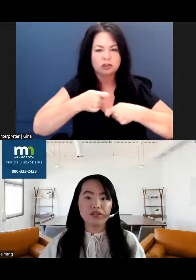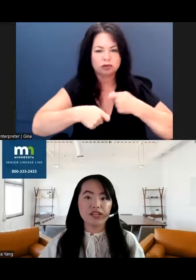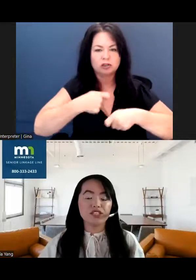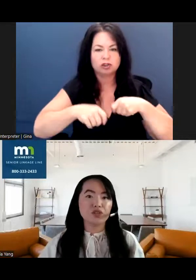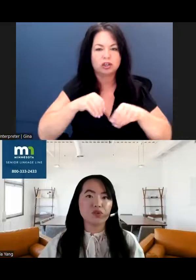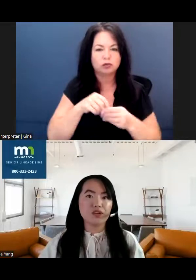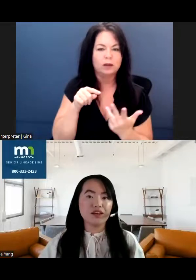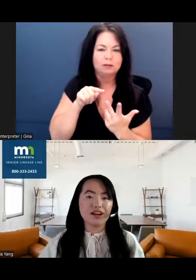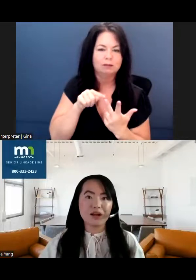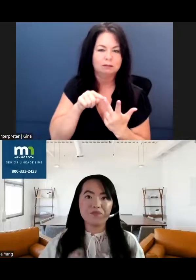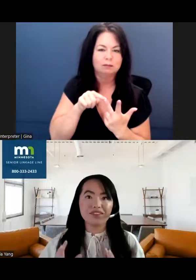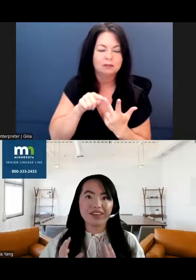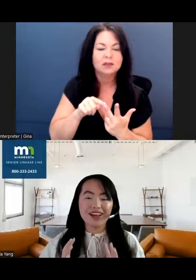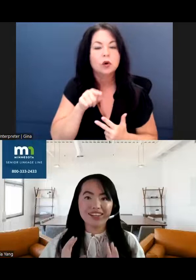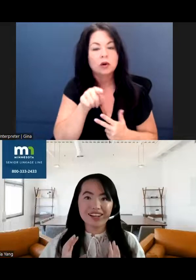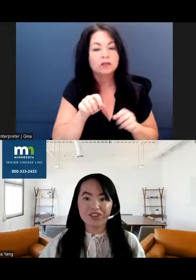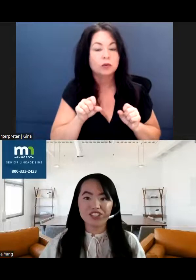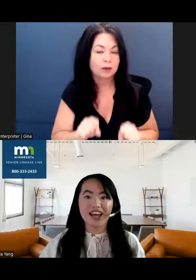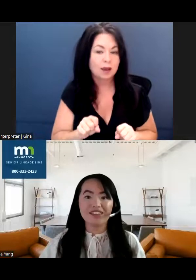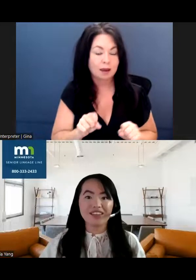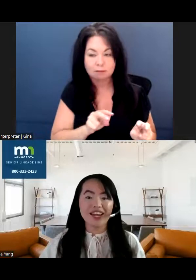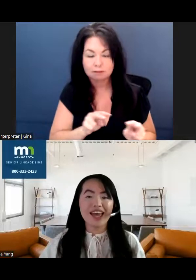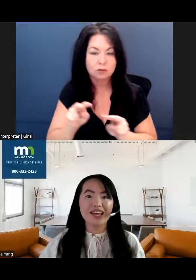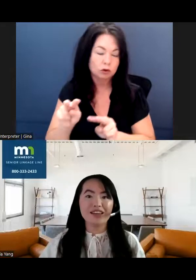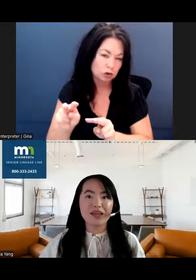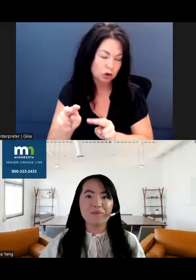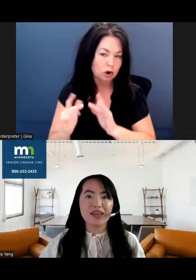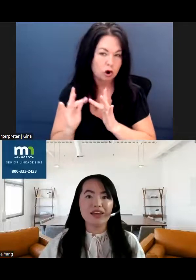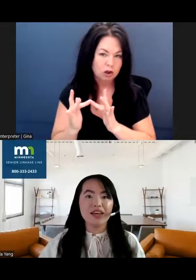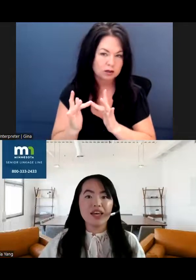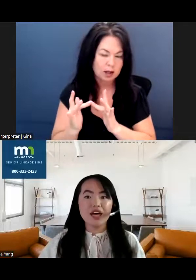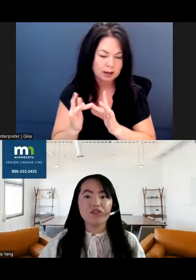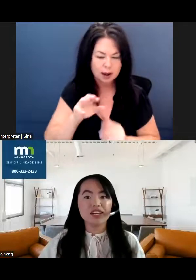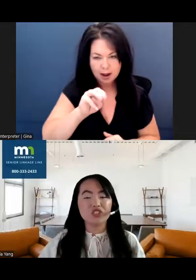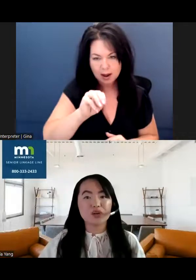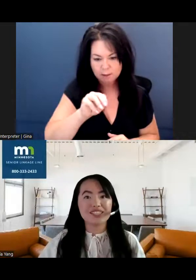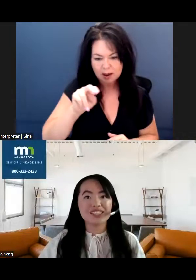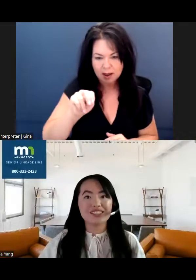to navigate to a version online at